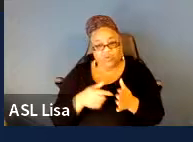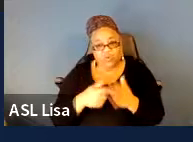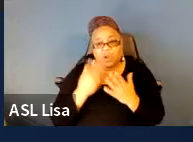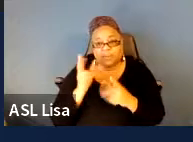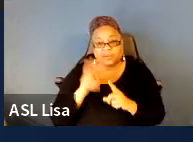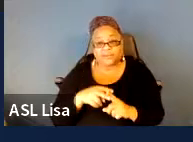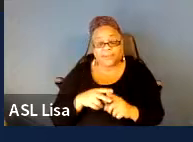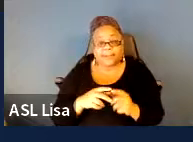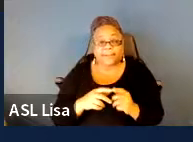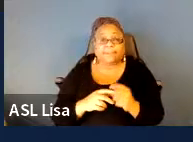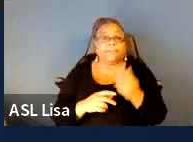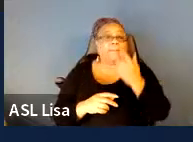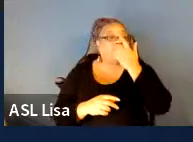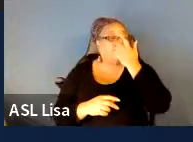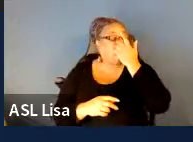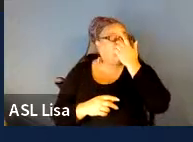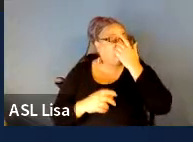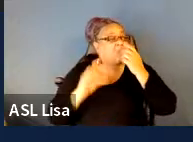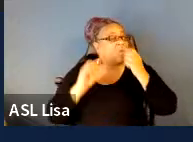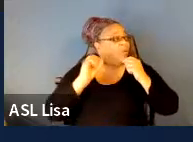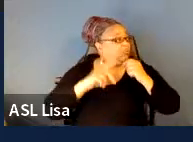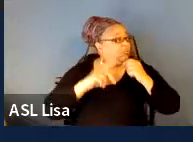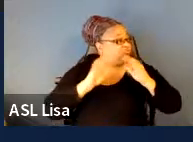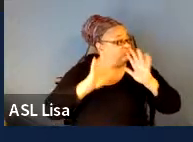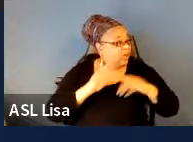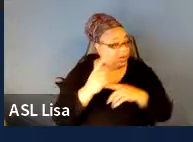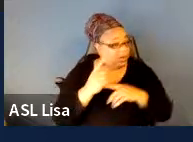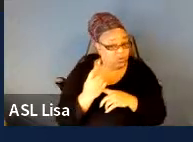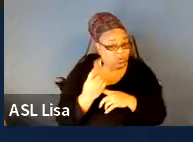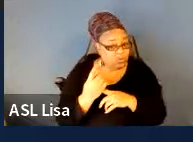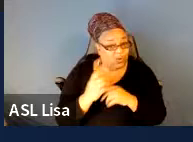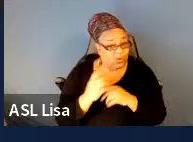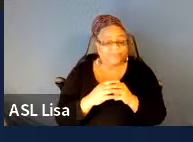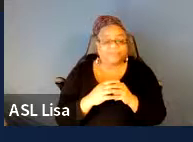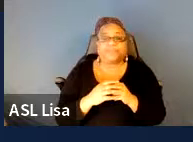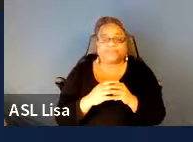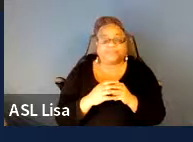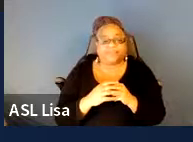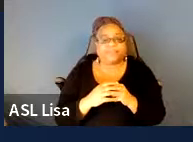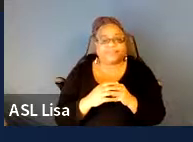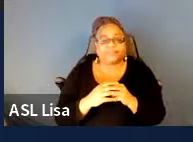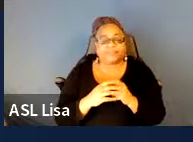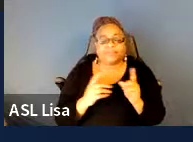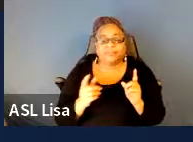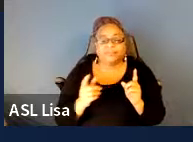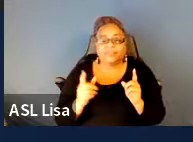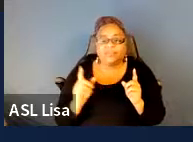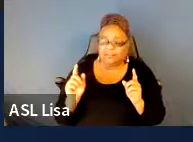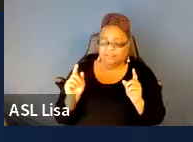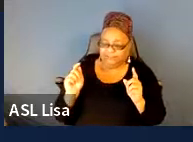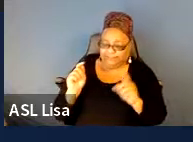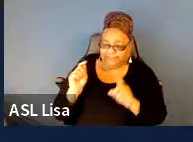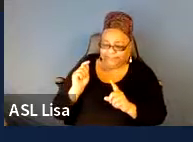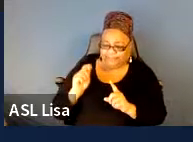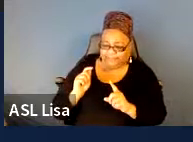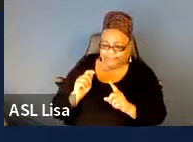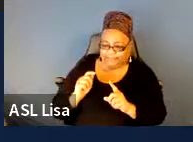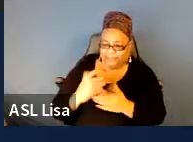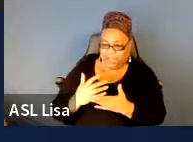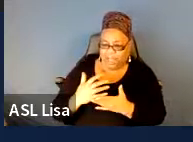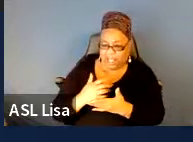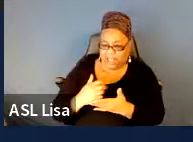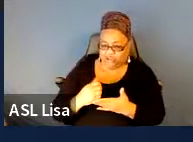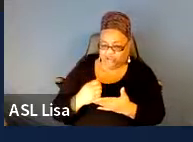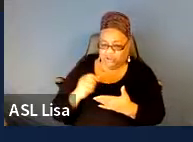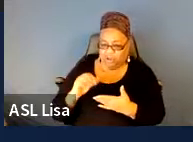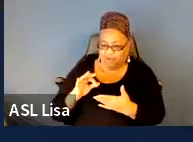Okay, great. I got one more for you, Bill. And this one is sort of a collection of a number